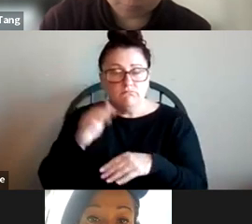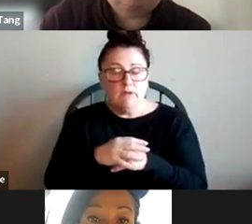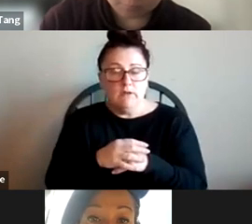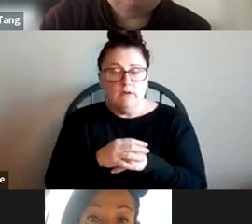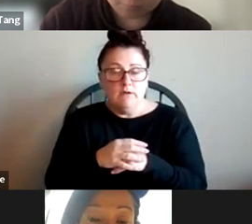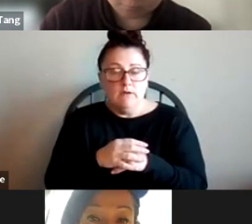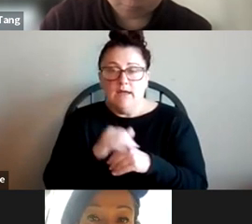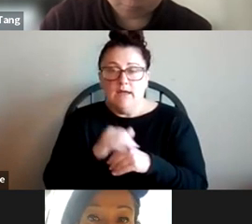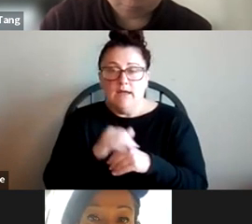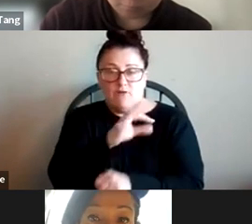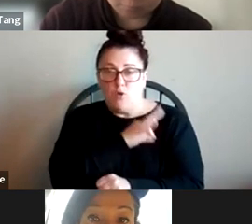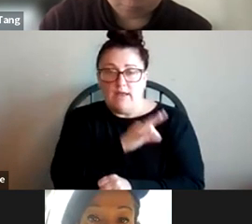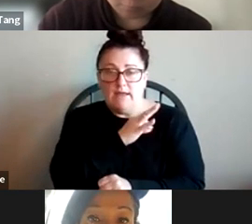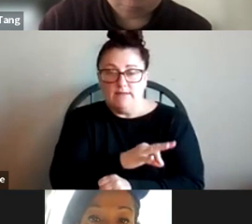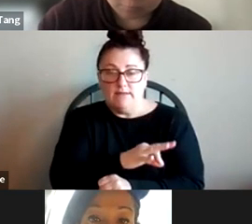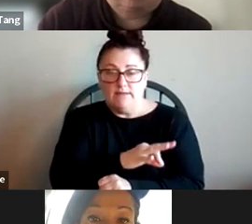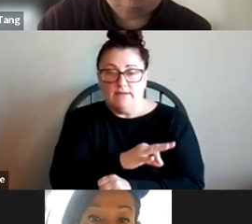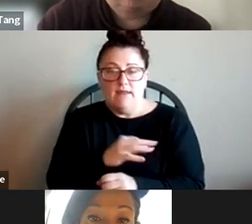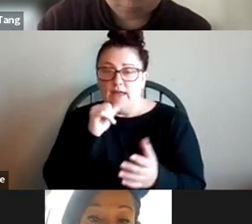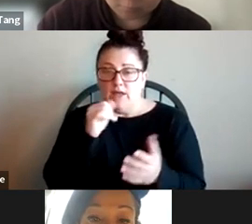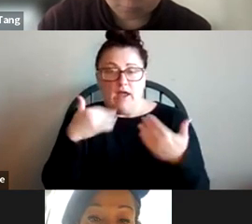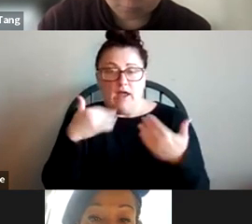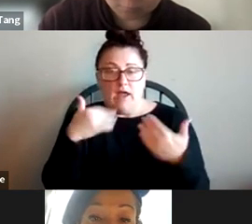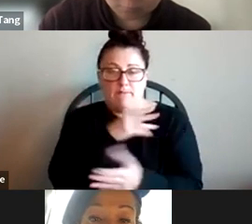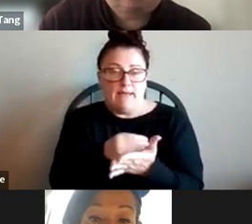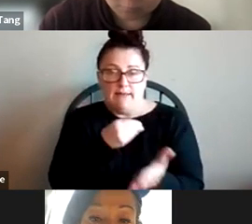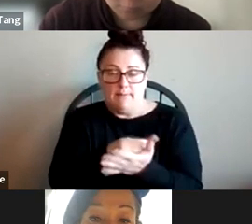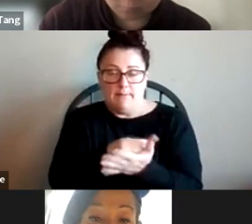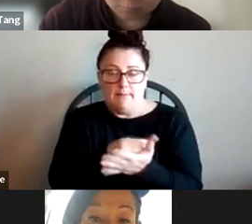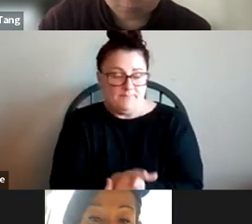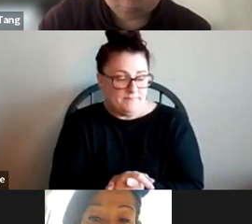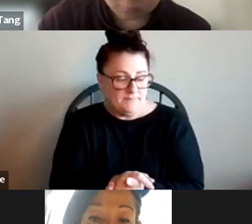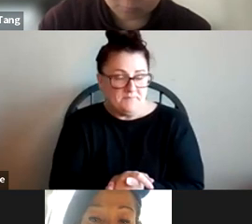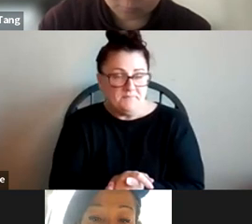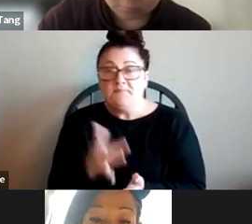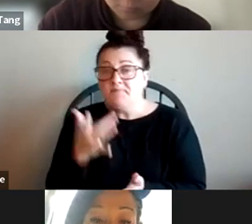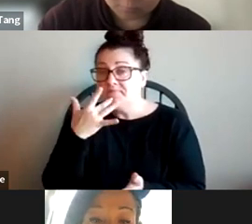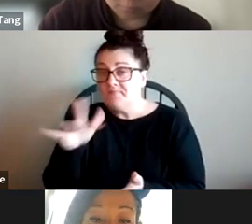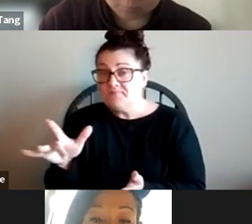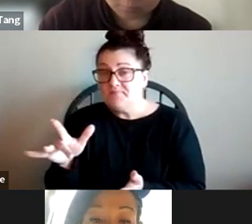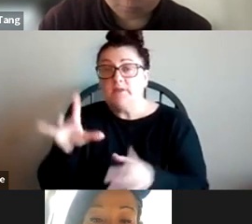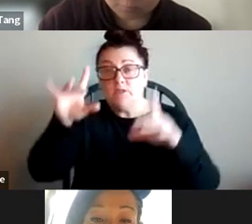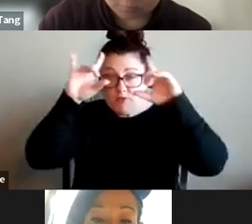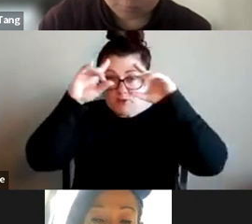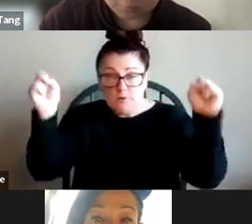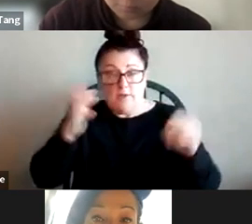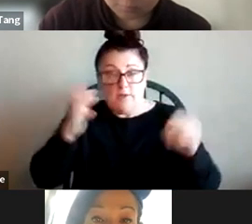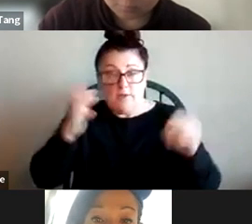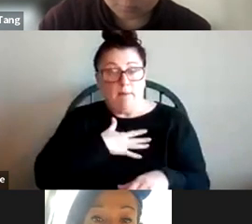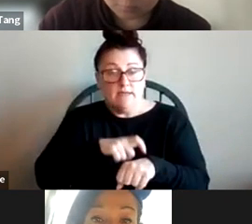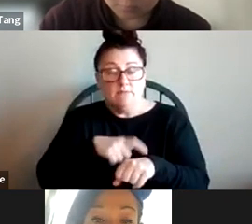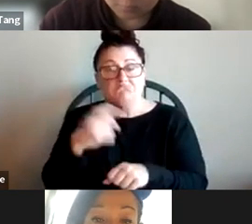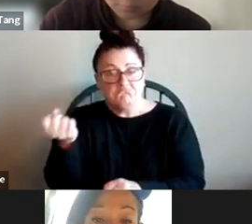And all of these models are always under-resourced. We have had the fortune of a few superintendents over my time here